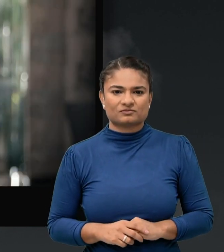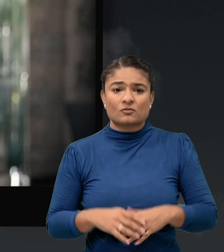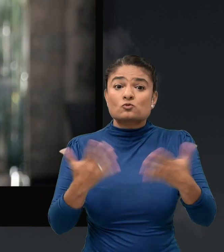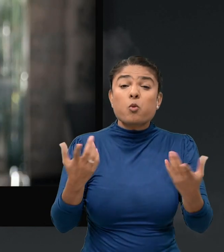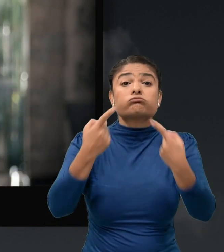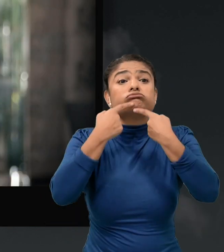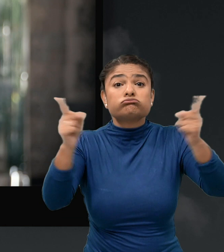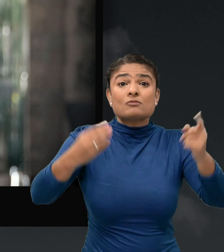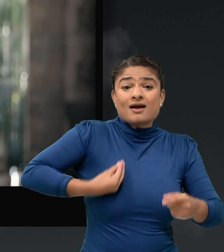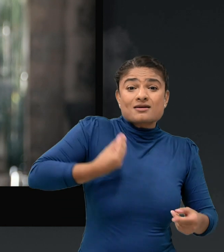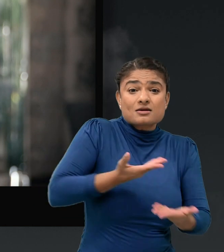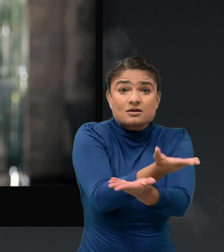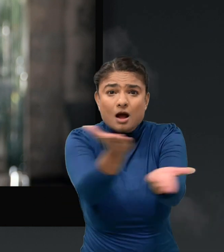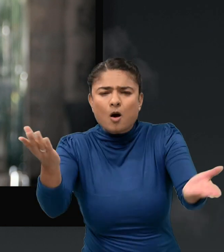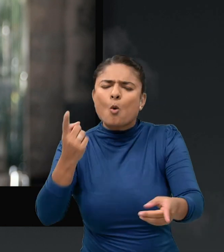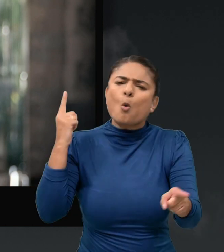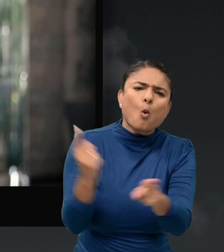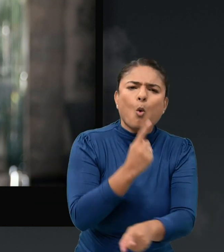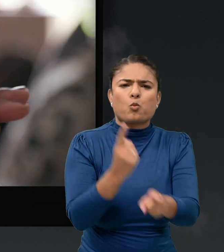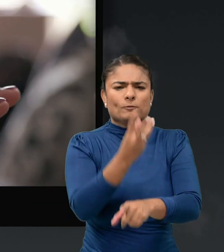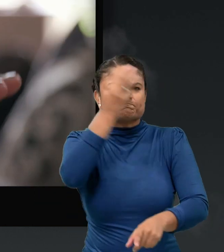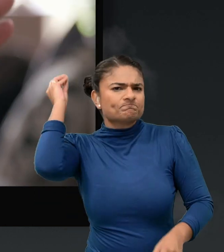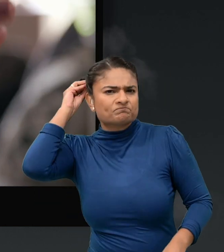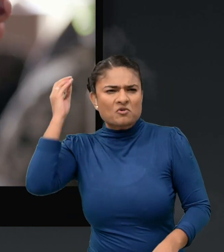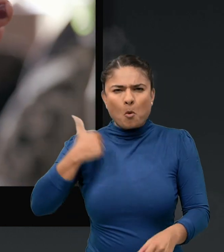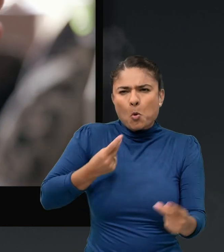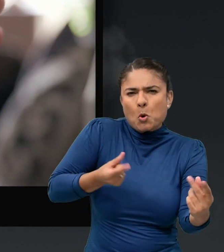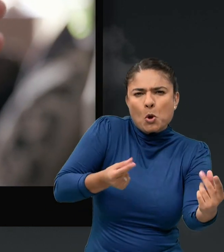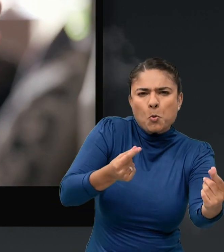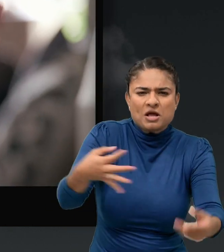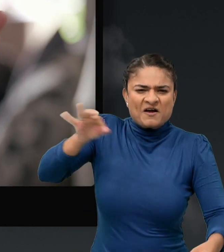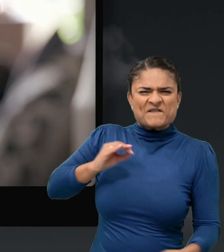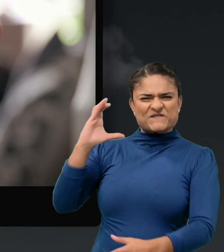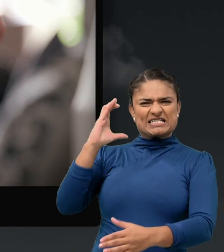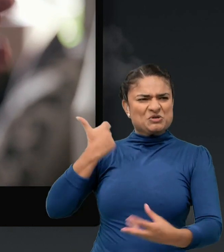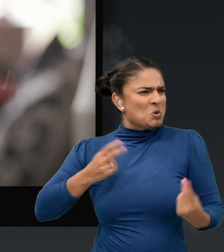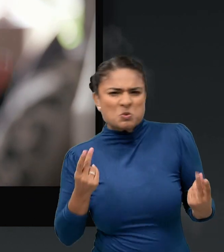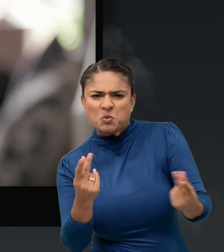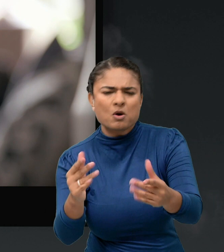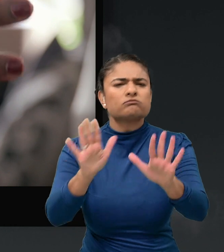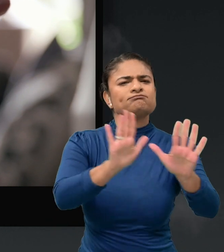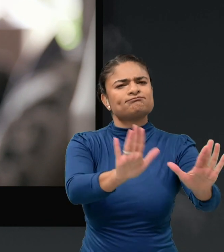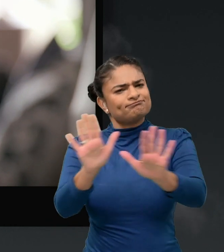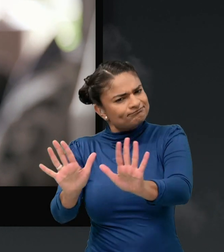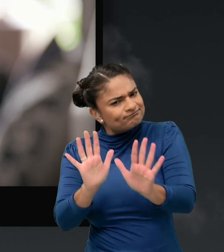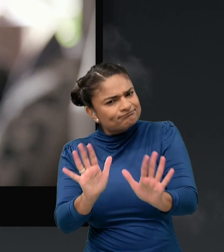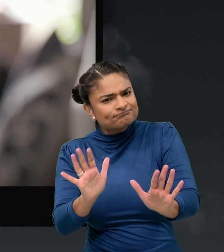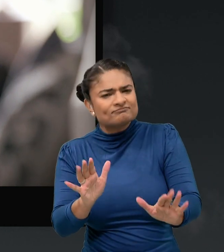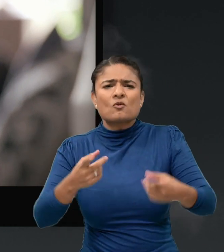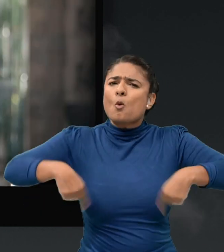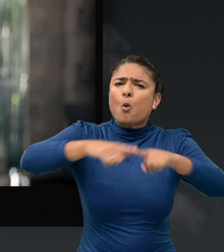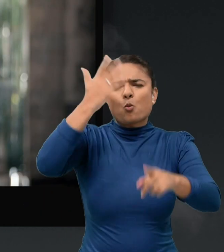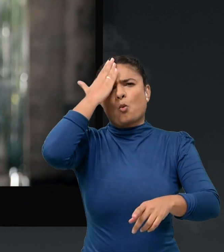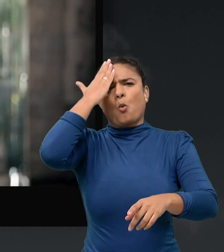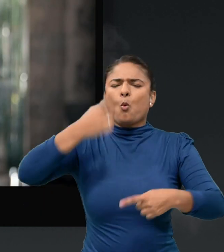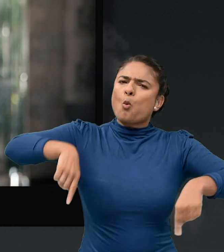So my message to young people is always that, you know, I know that we all want quick fixes, you know.